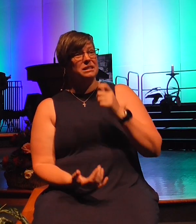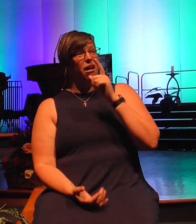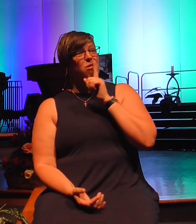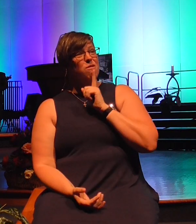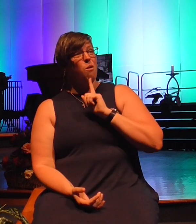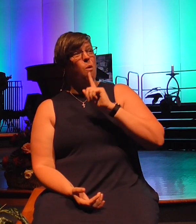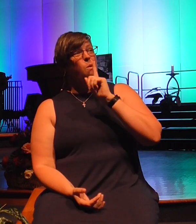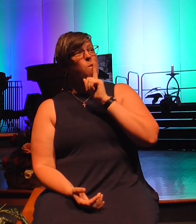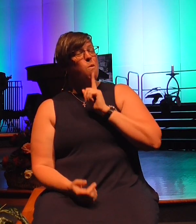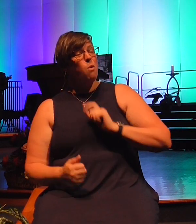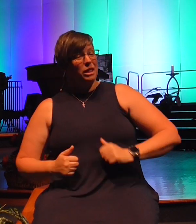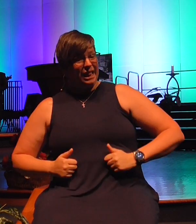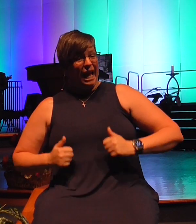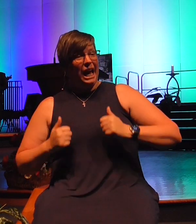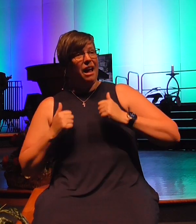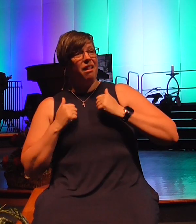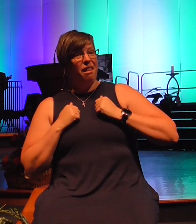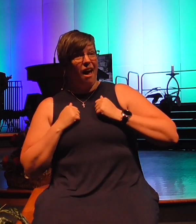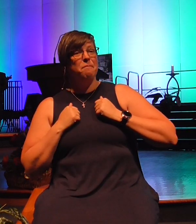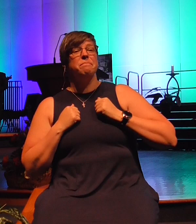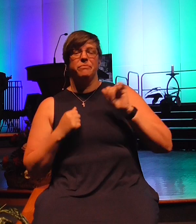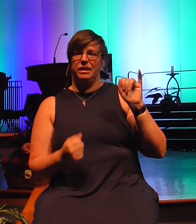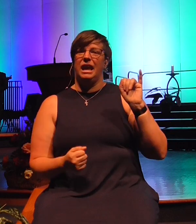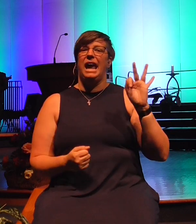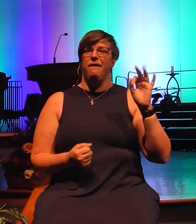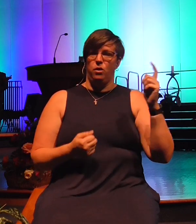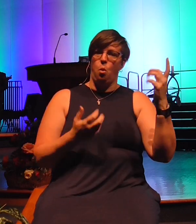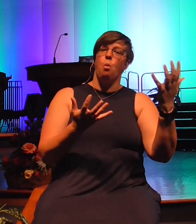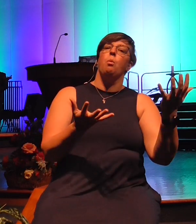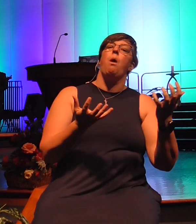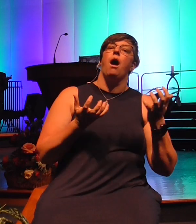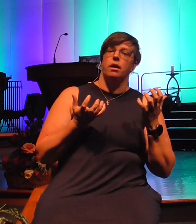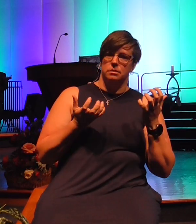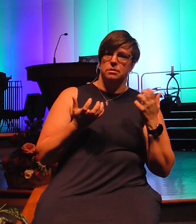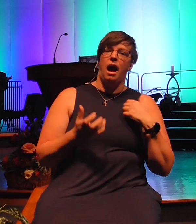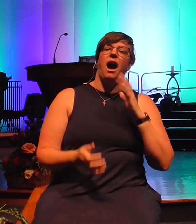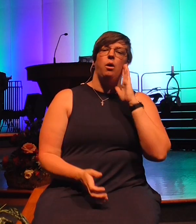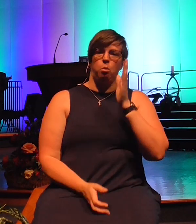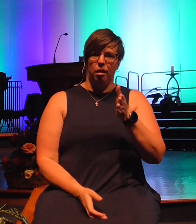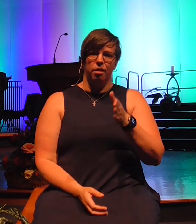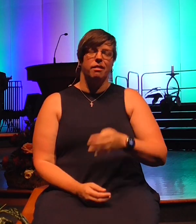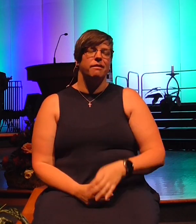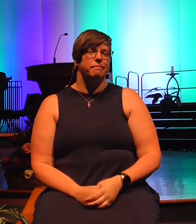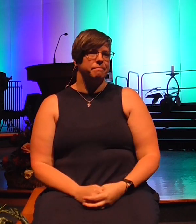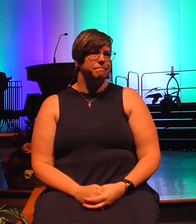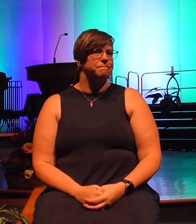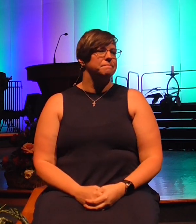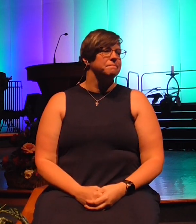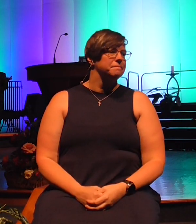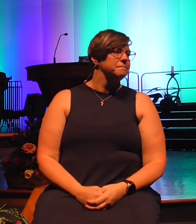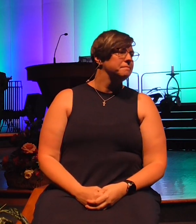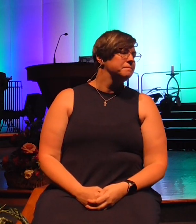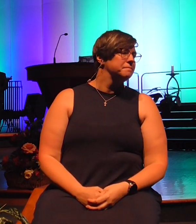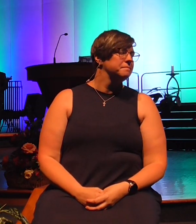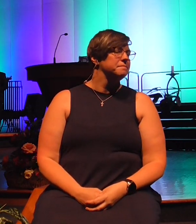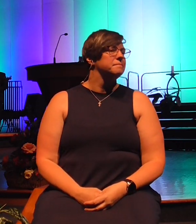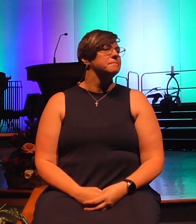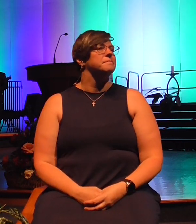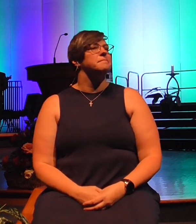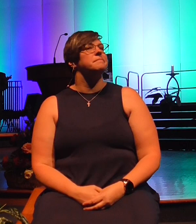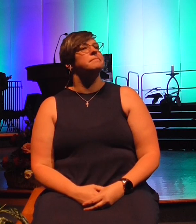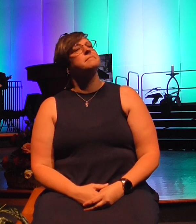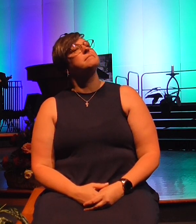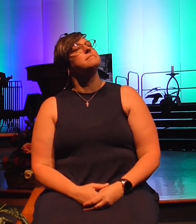lonely lifetime? If you want me to, I will.